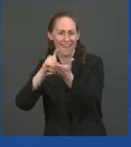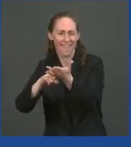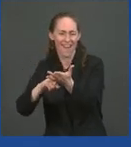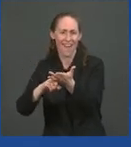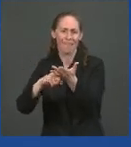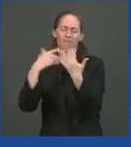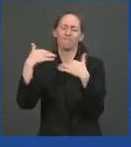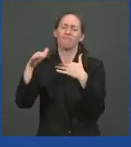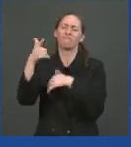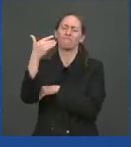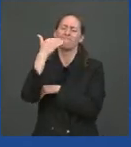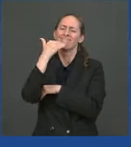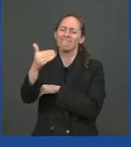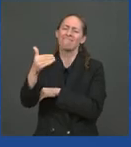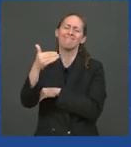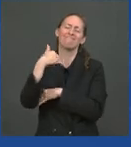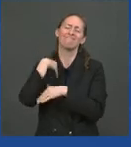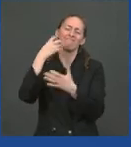folks,